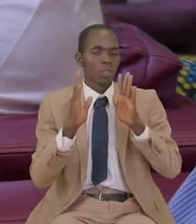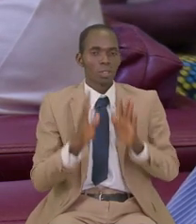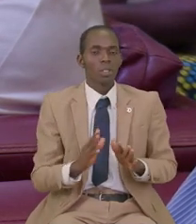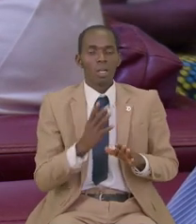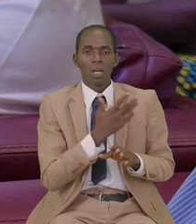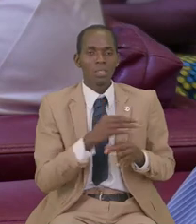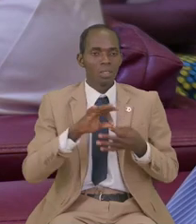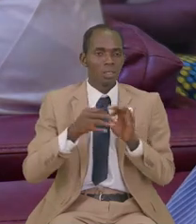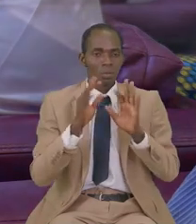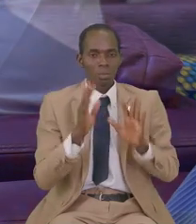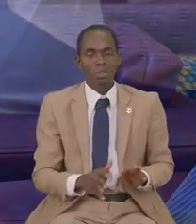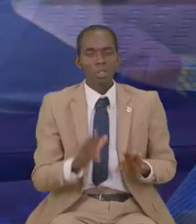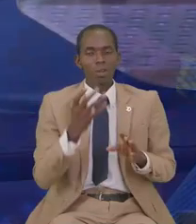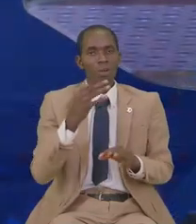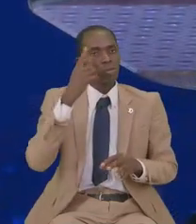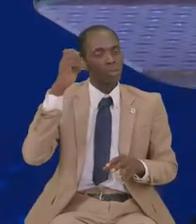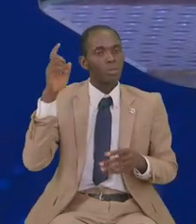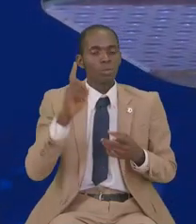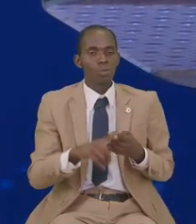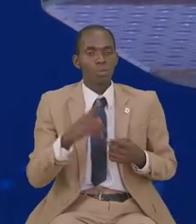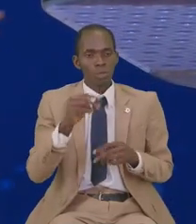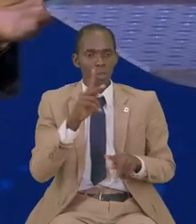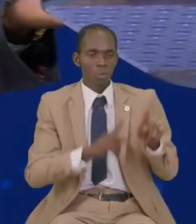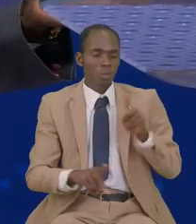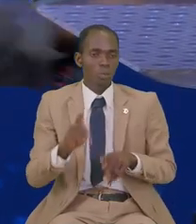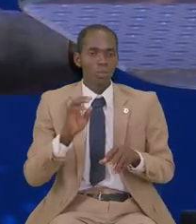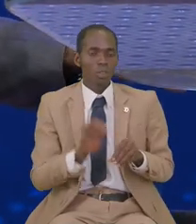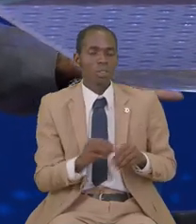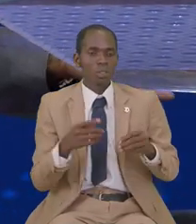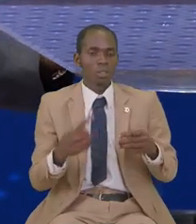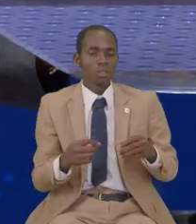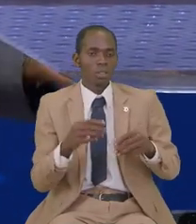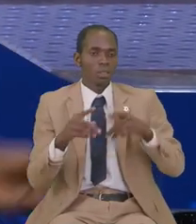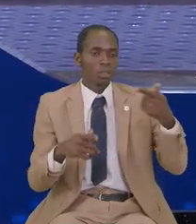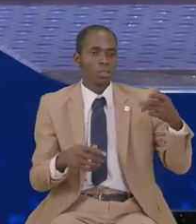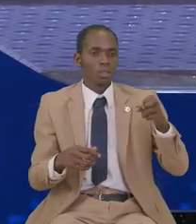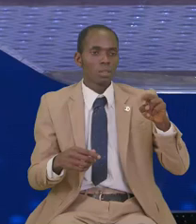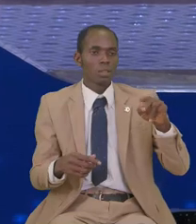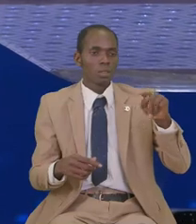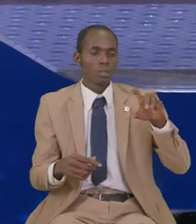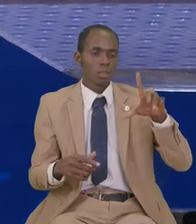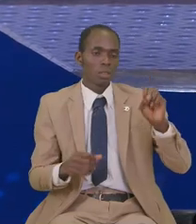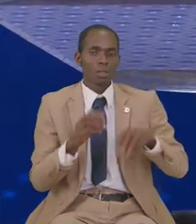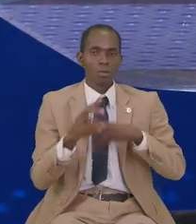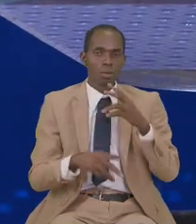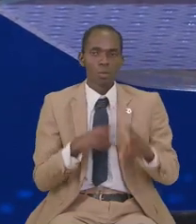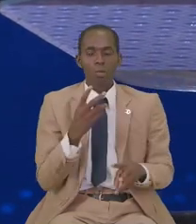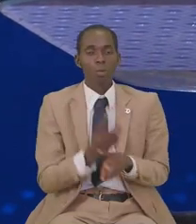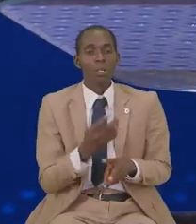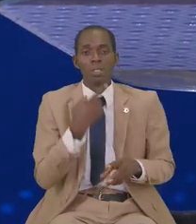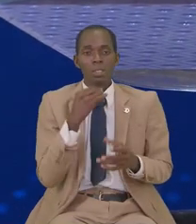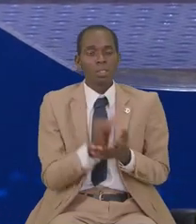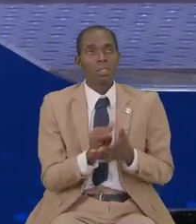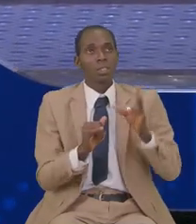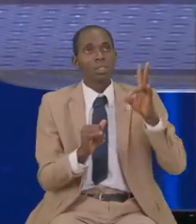son. And he will also show the prophecy to the children of Israel. 70 weeks are determined upon your